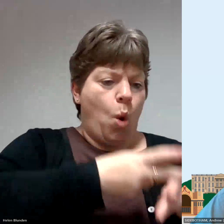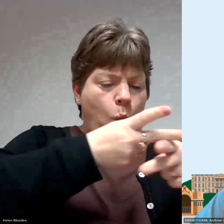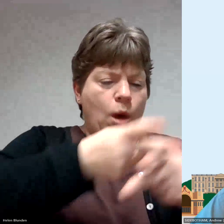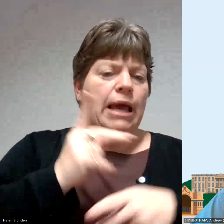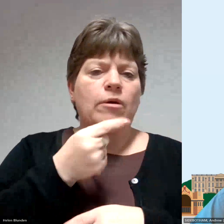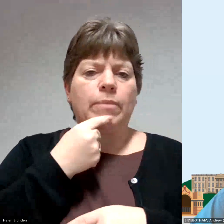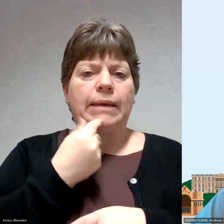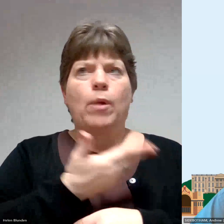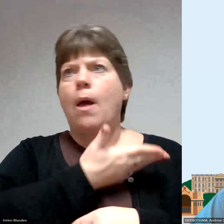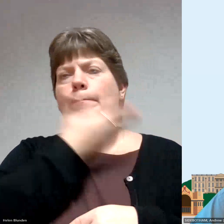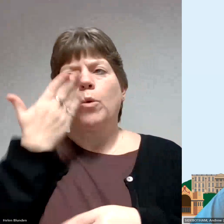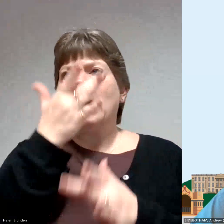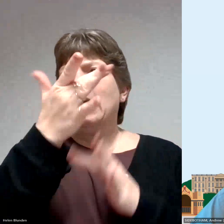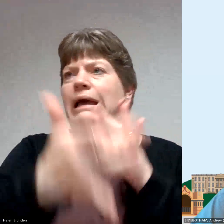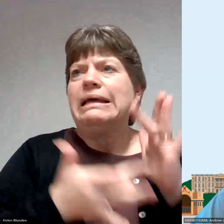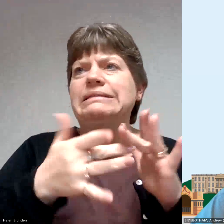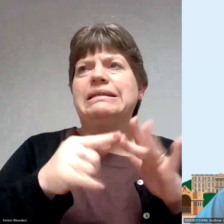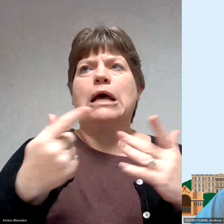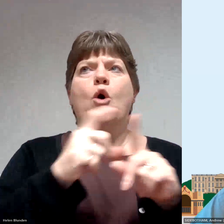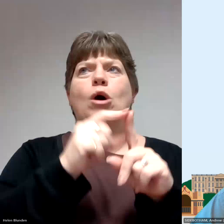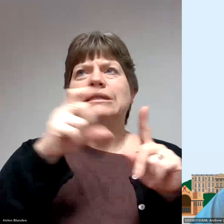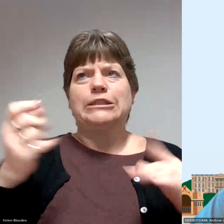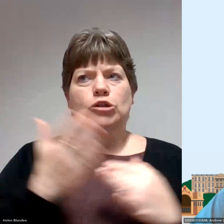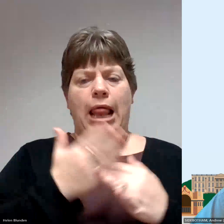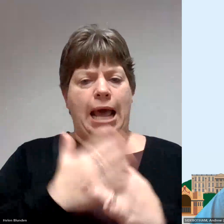no internet or digital access?